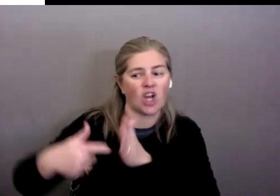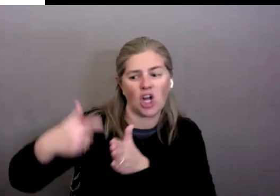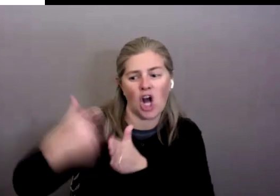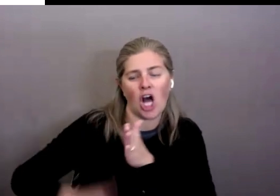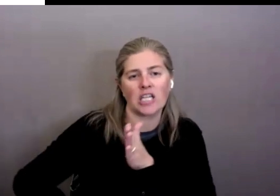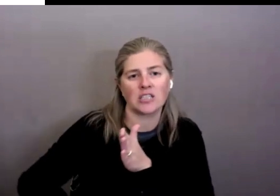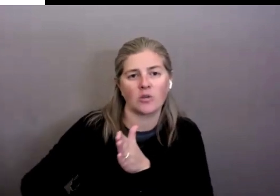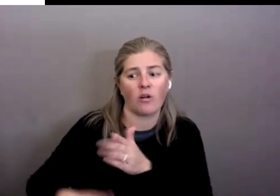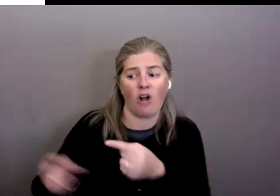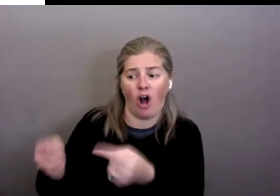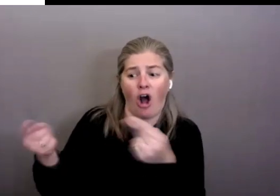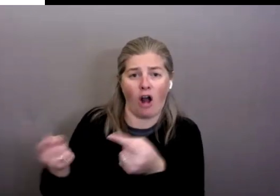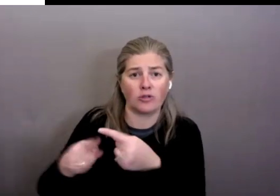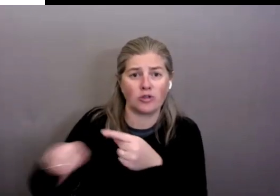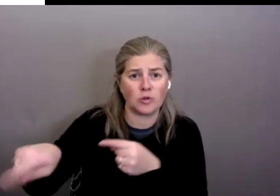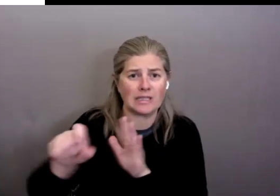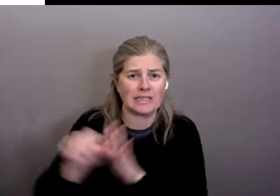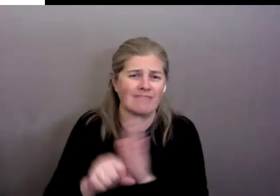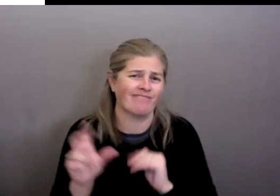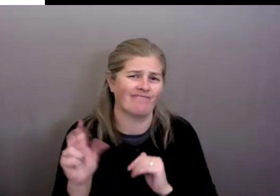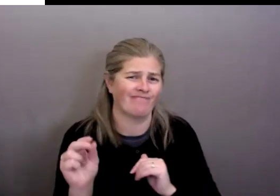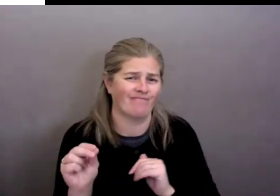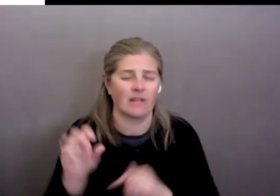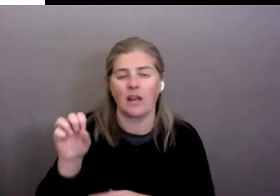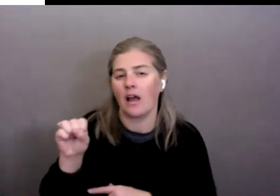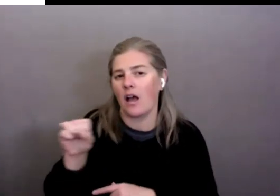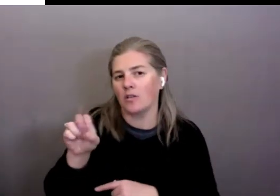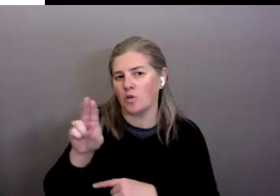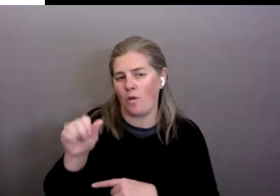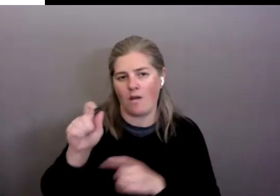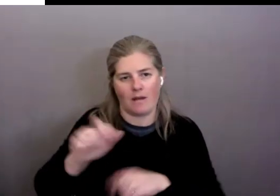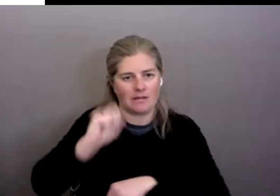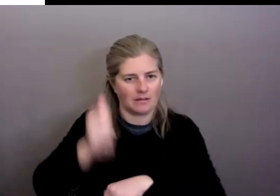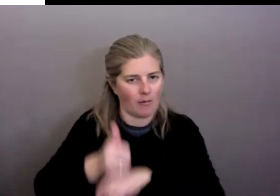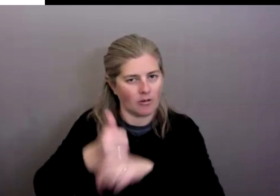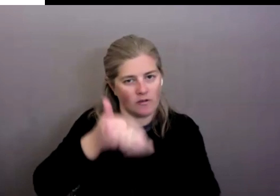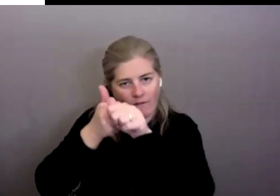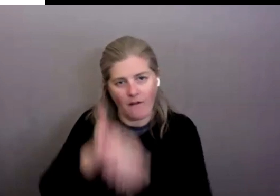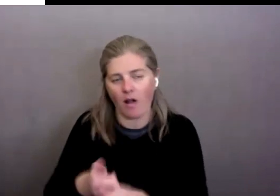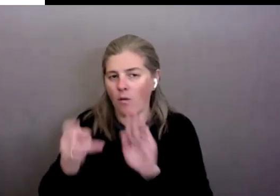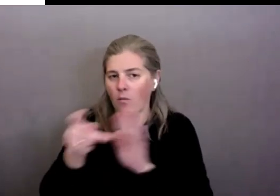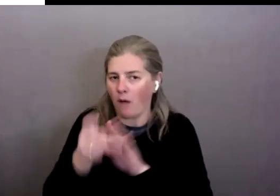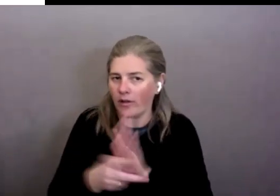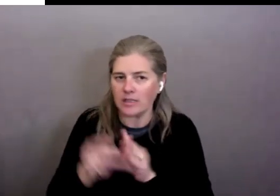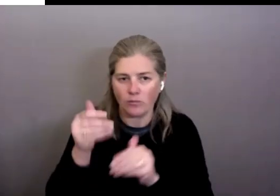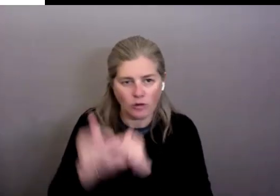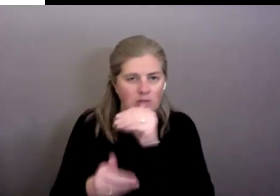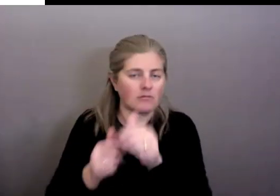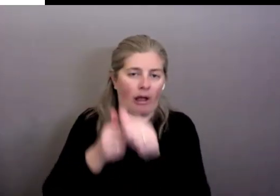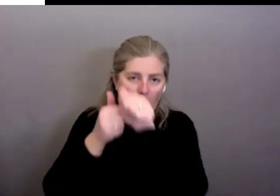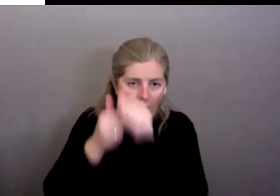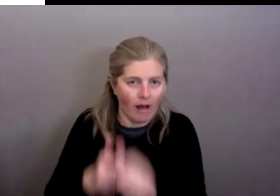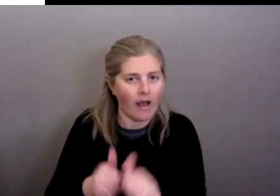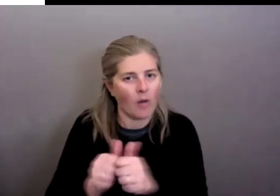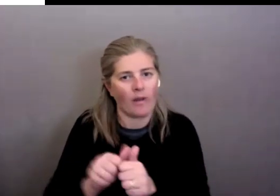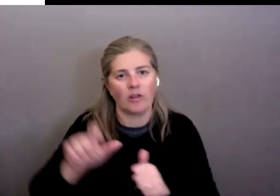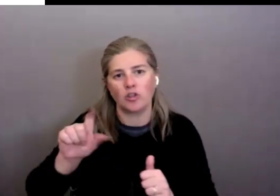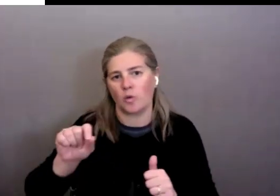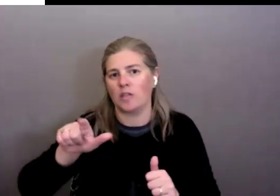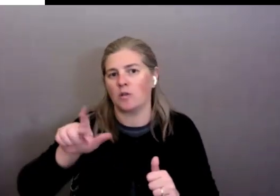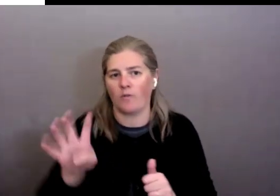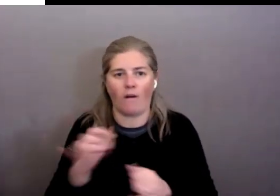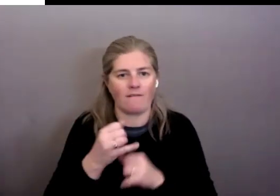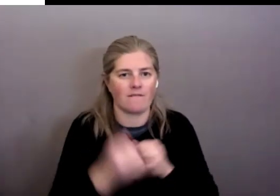state. The SUA must establish and follow policies and procedures that are compliant with the 2024 final